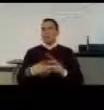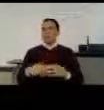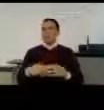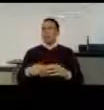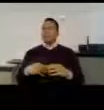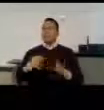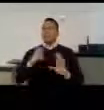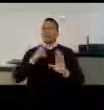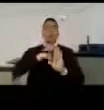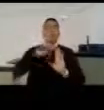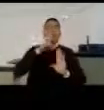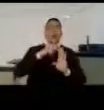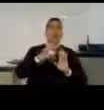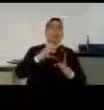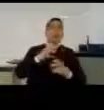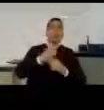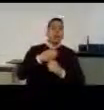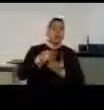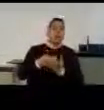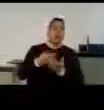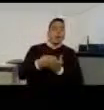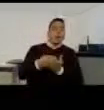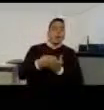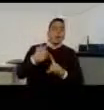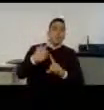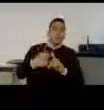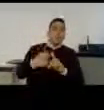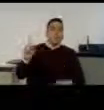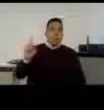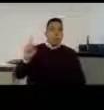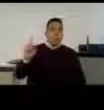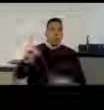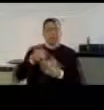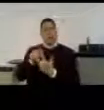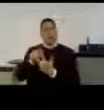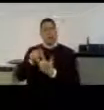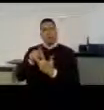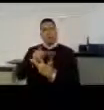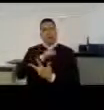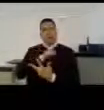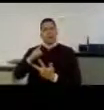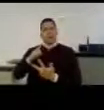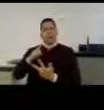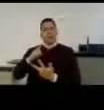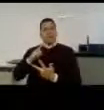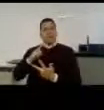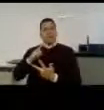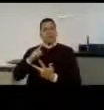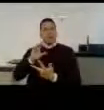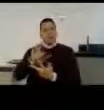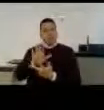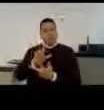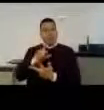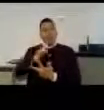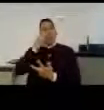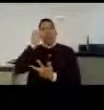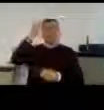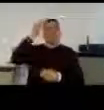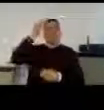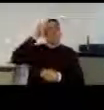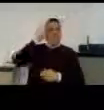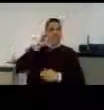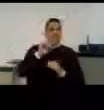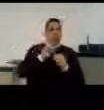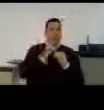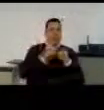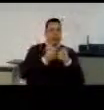many programs will get their funding through the legislative branch. Congress appropriates money, but it's the federal agencies